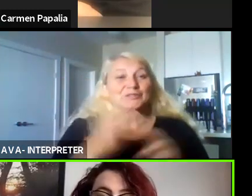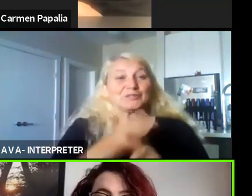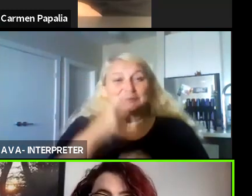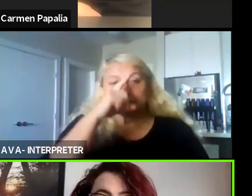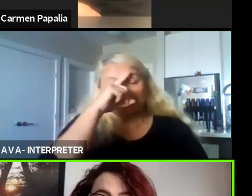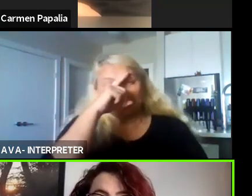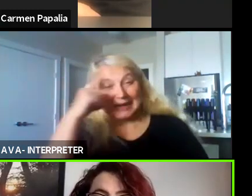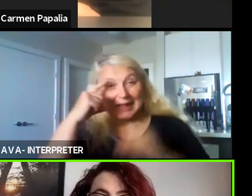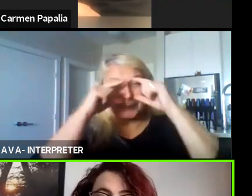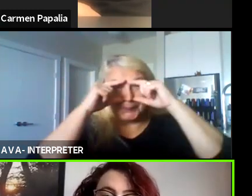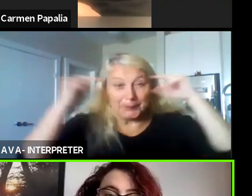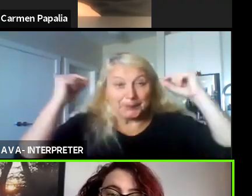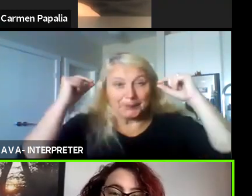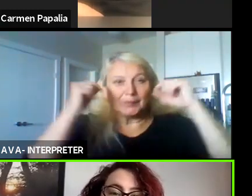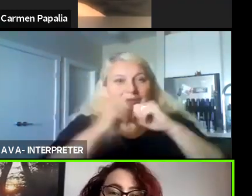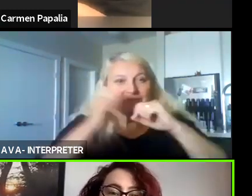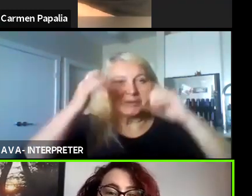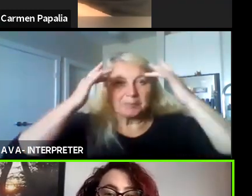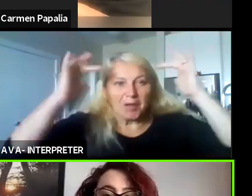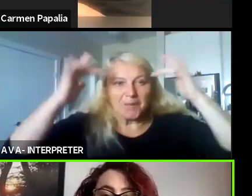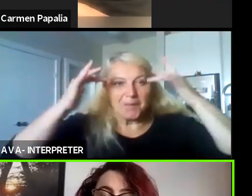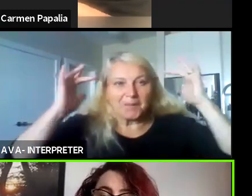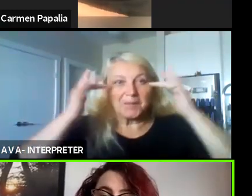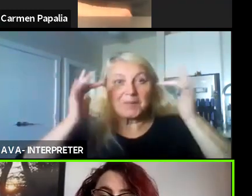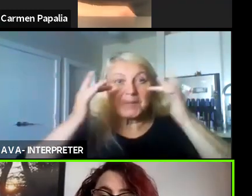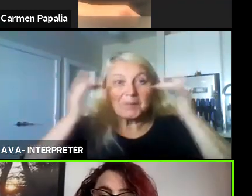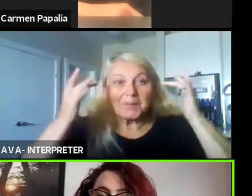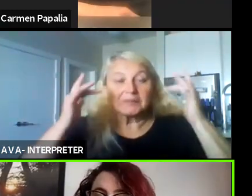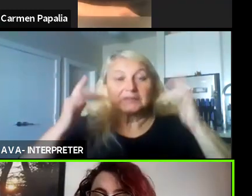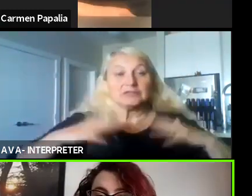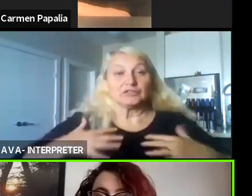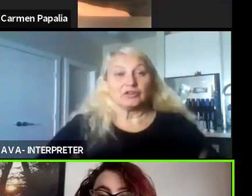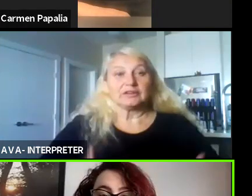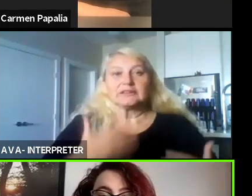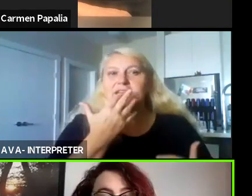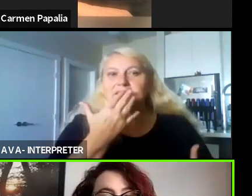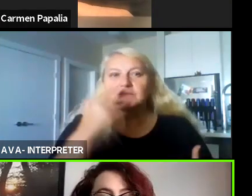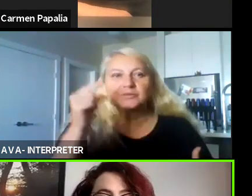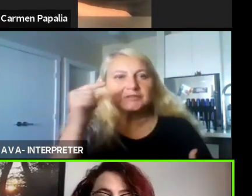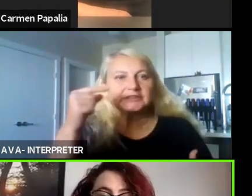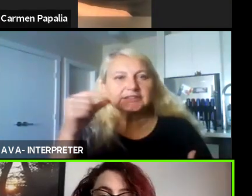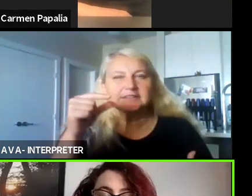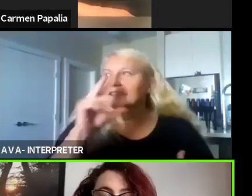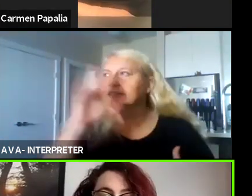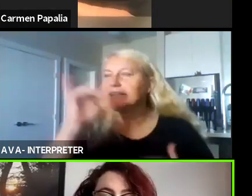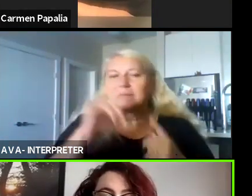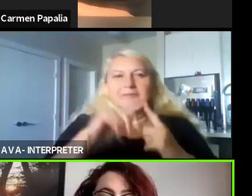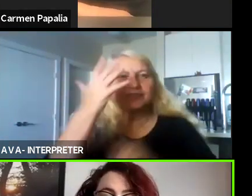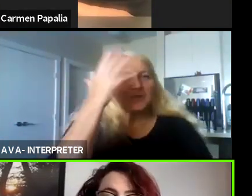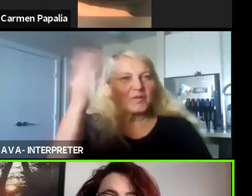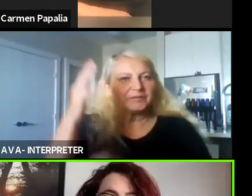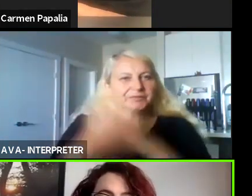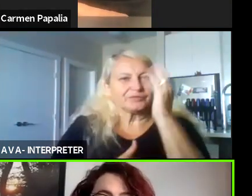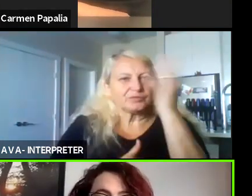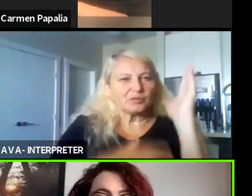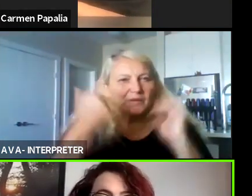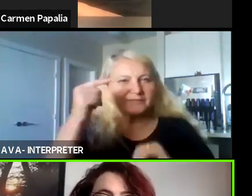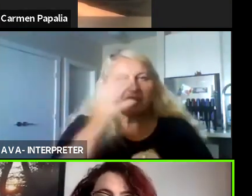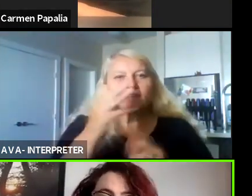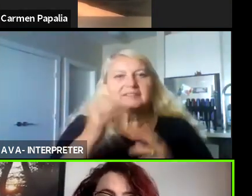have sparkles on them. I have a green shirt that's of a forest and a baby sloth